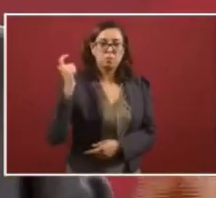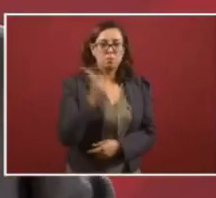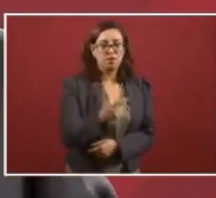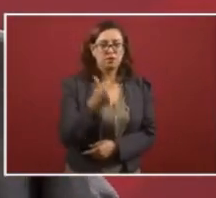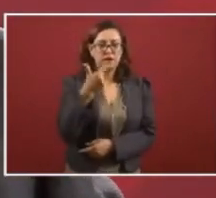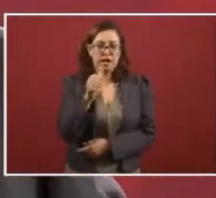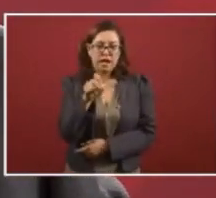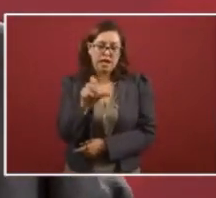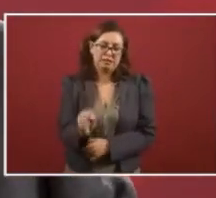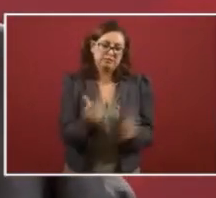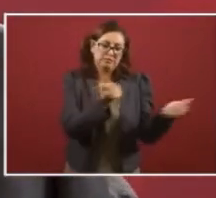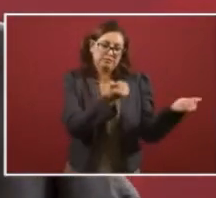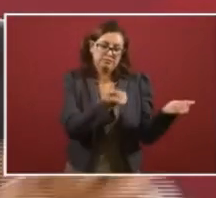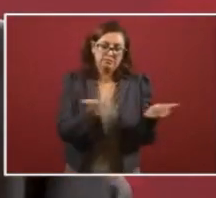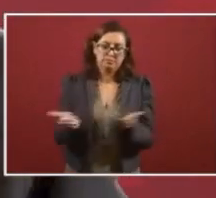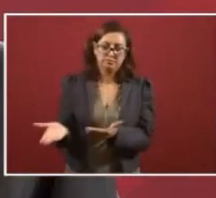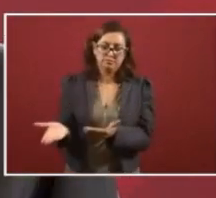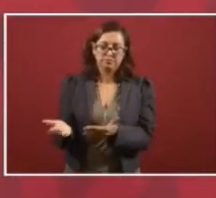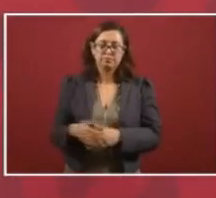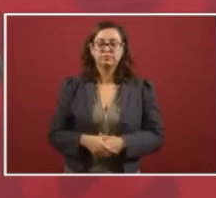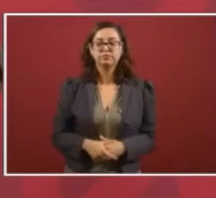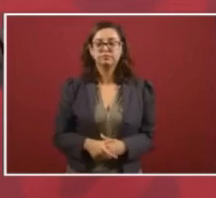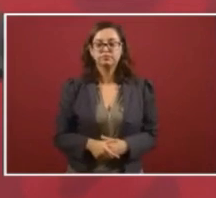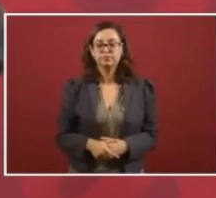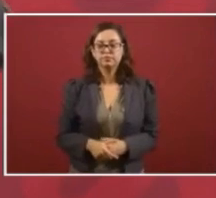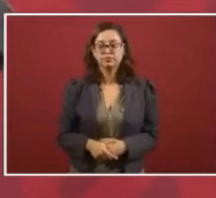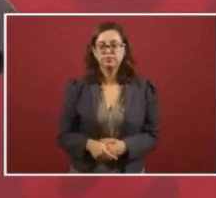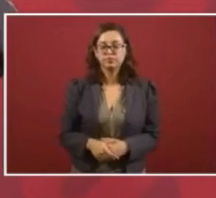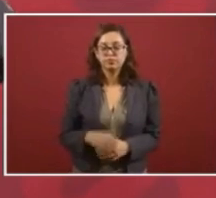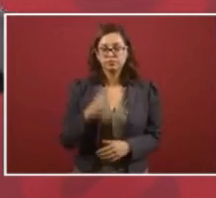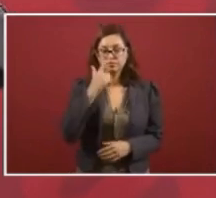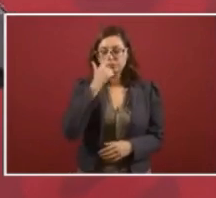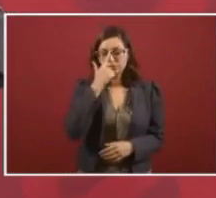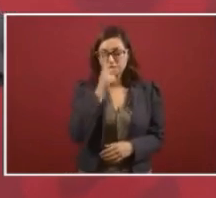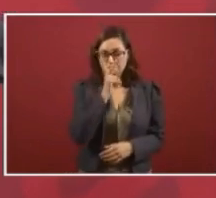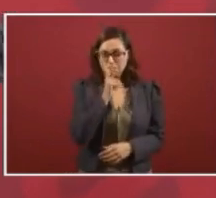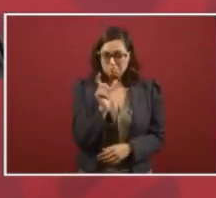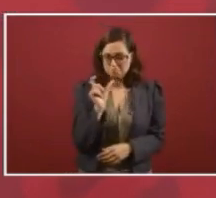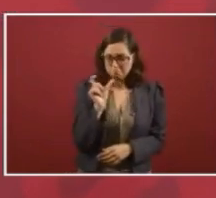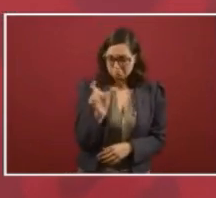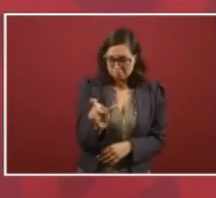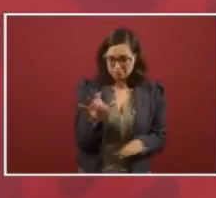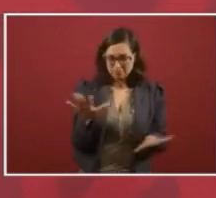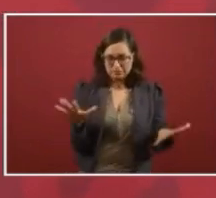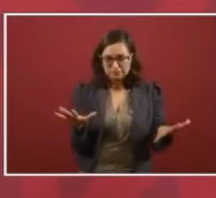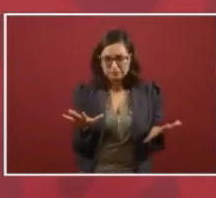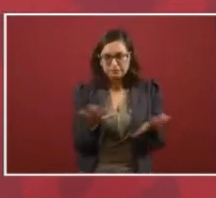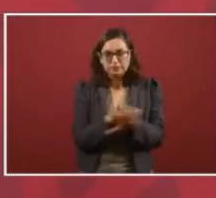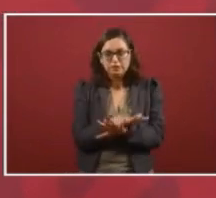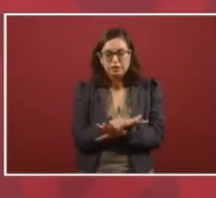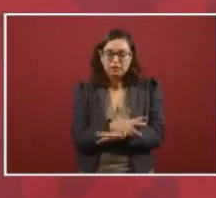of transport of gas to the CFE.